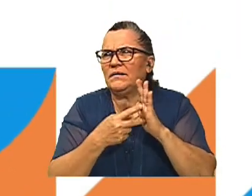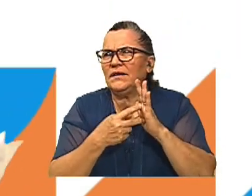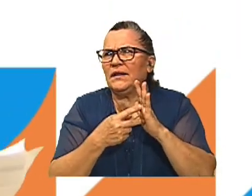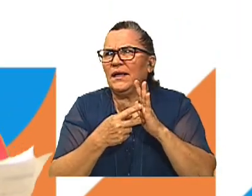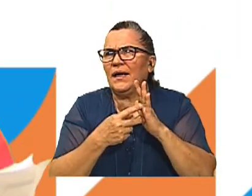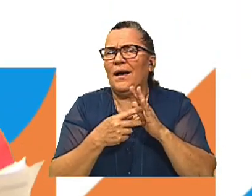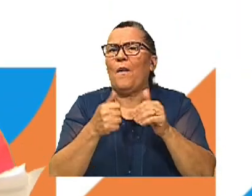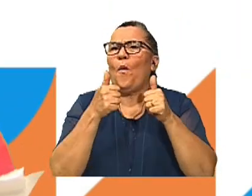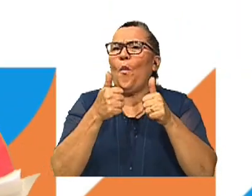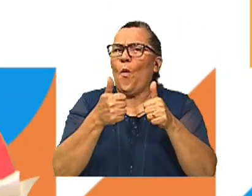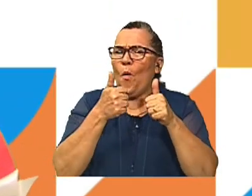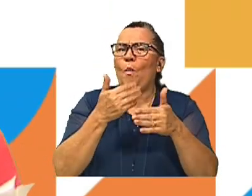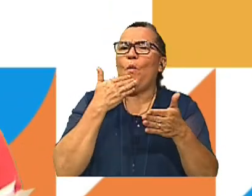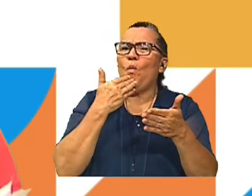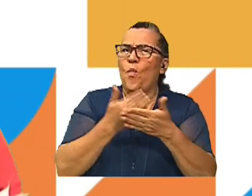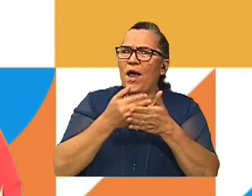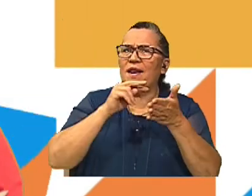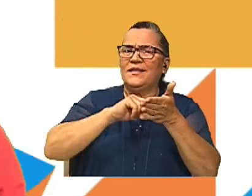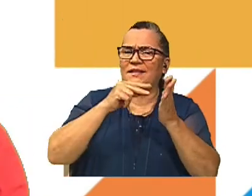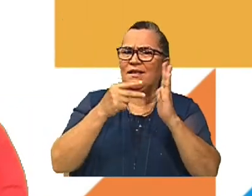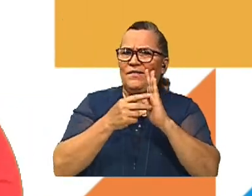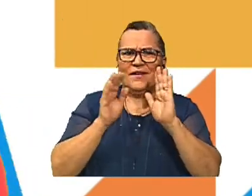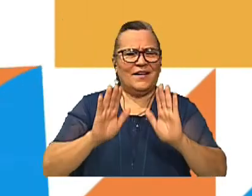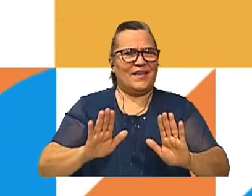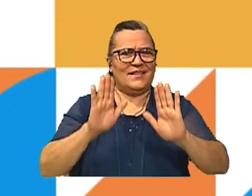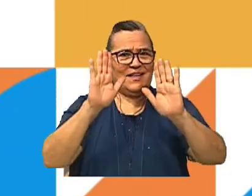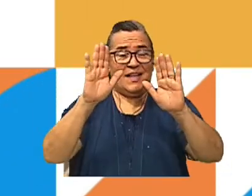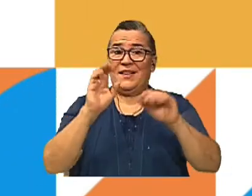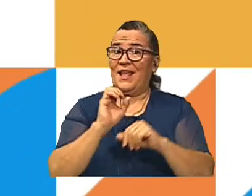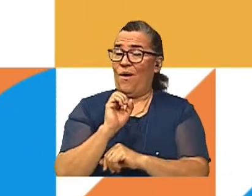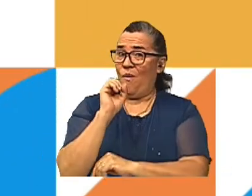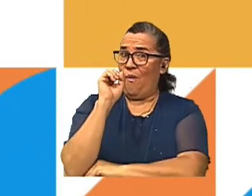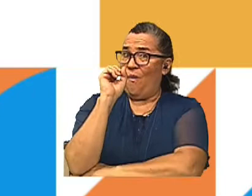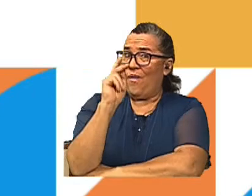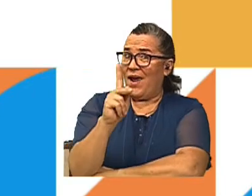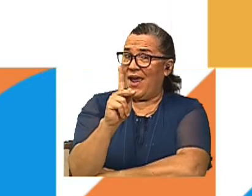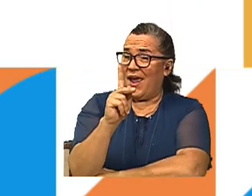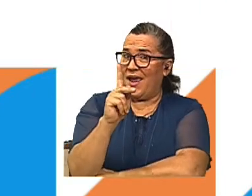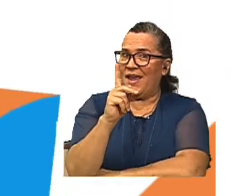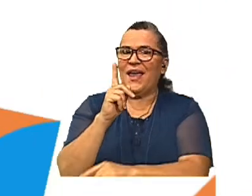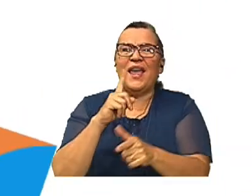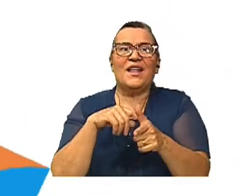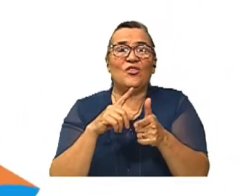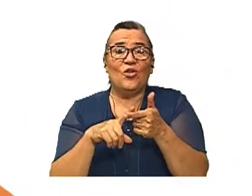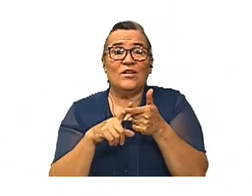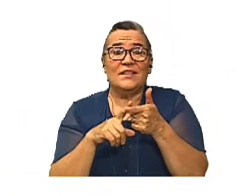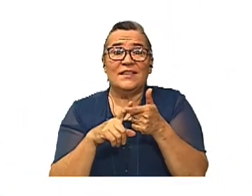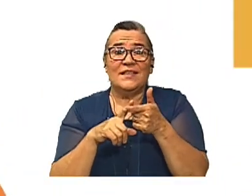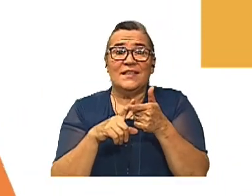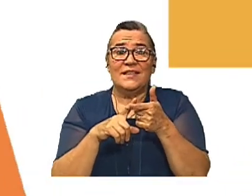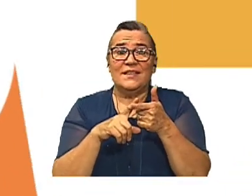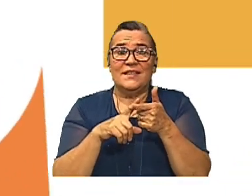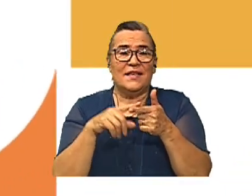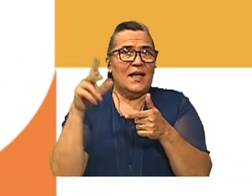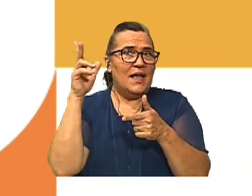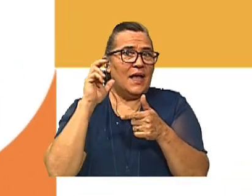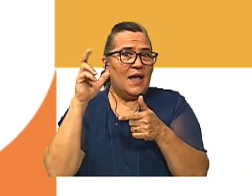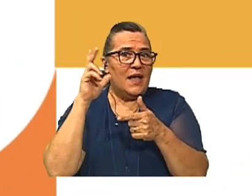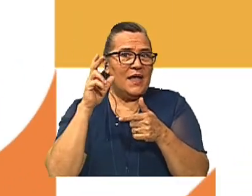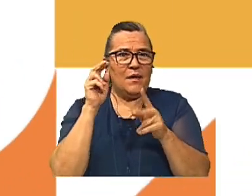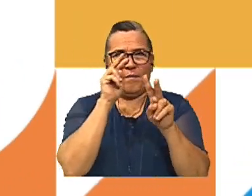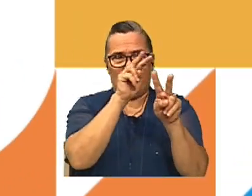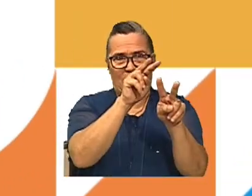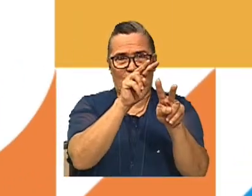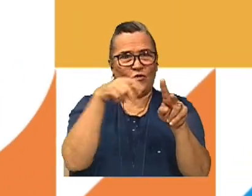Very good definitions. Excellent. Okay. The unit, the listening, we're going to watch